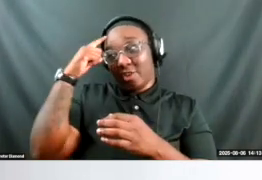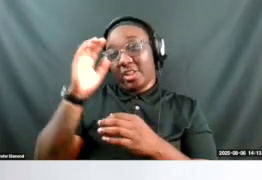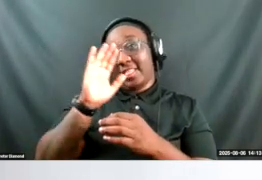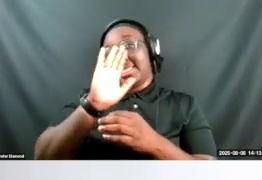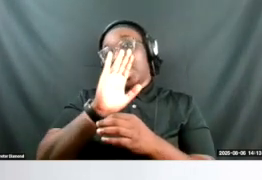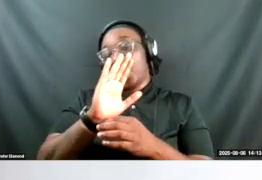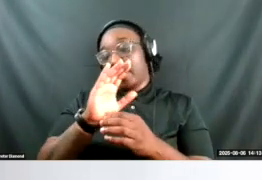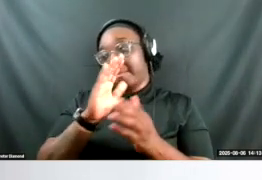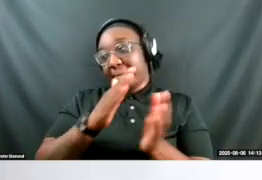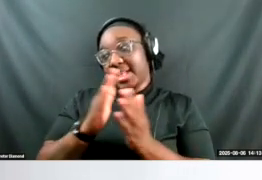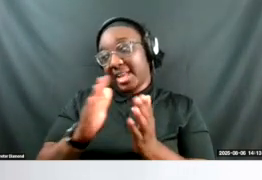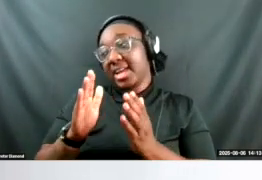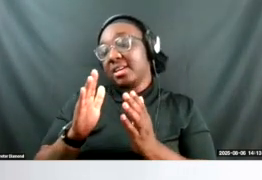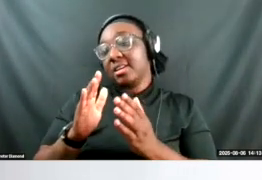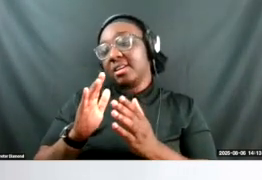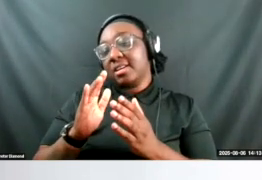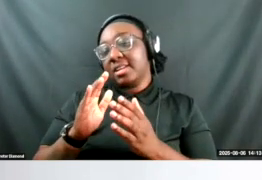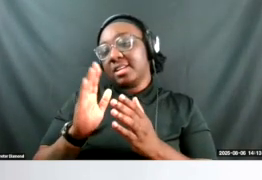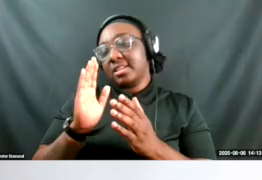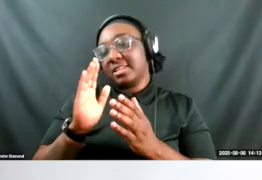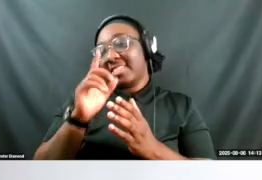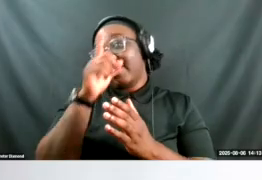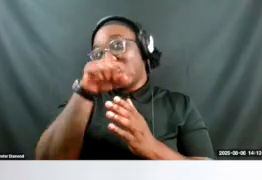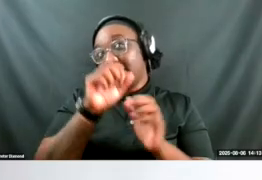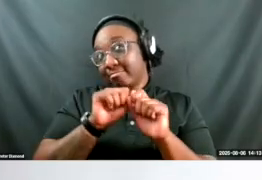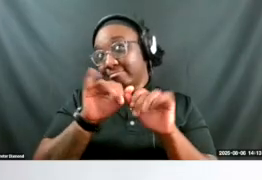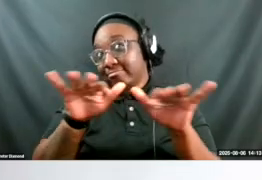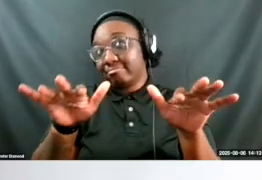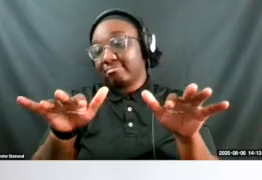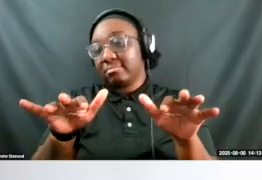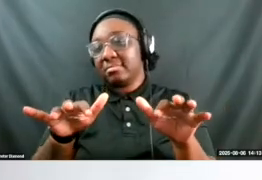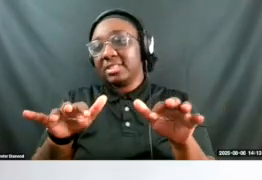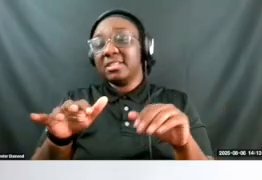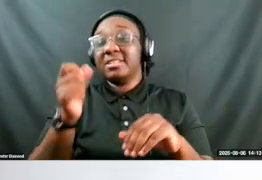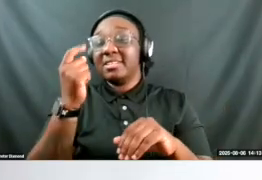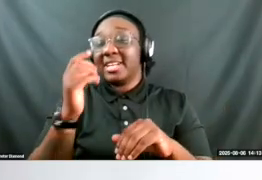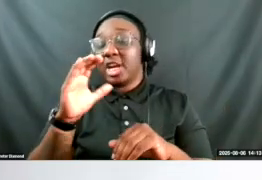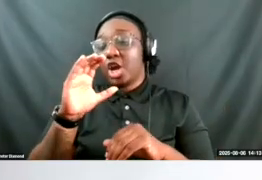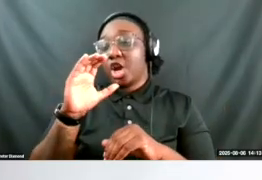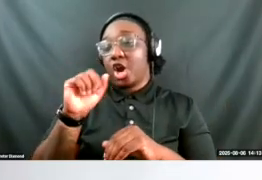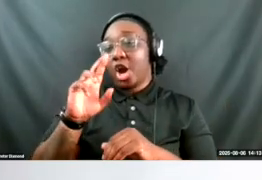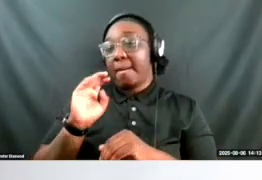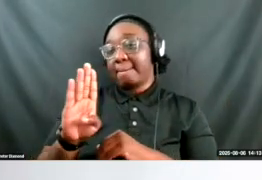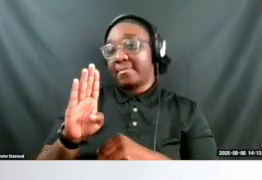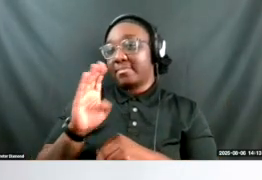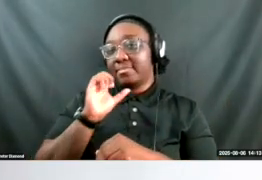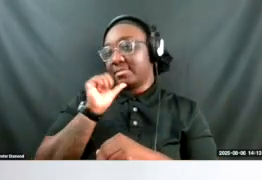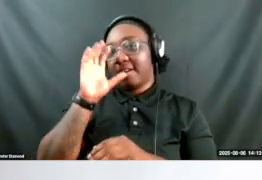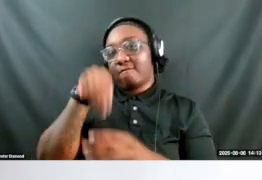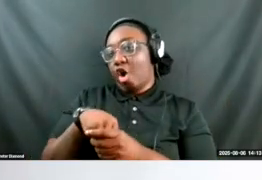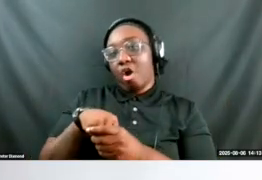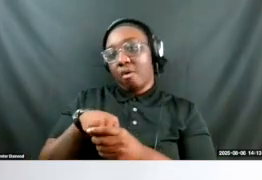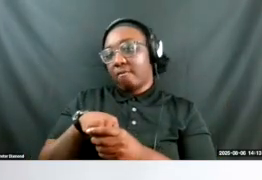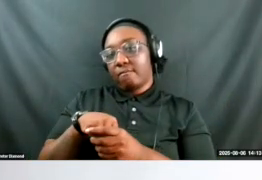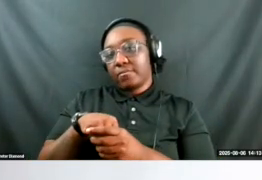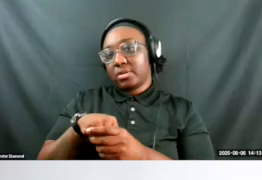whole, that was put out. CARB didn't hold any type of process in the development of that. That was entirely put together by